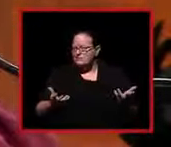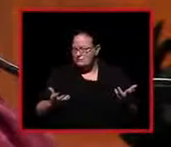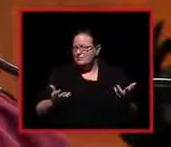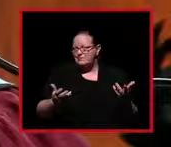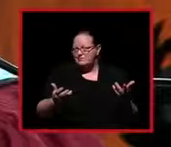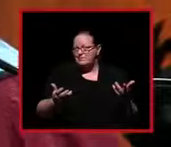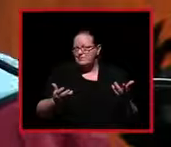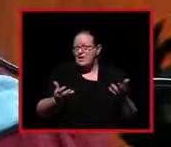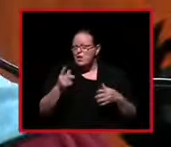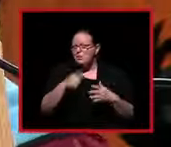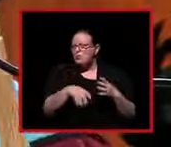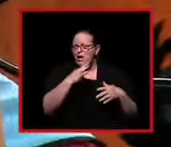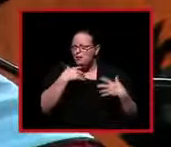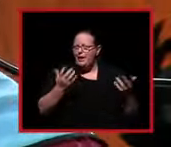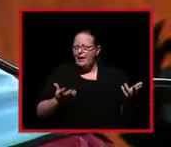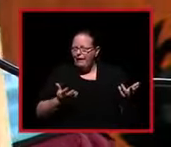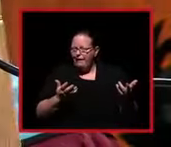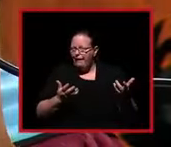Right, you don't even know what I'm talking about.